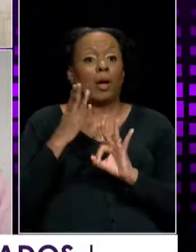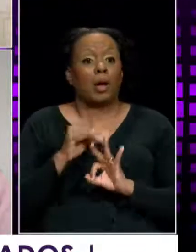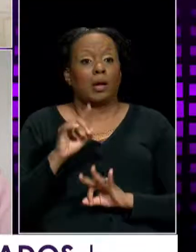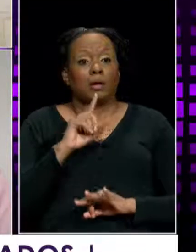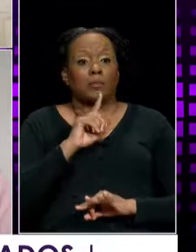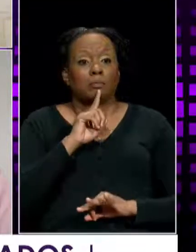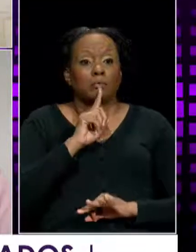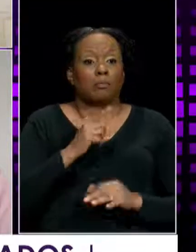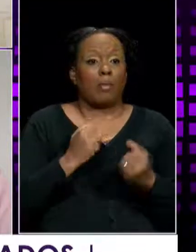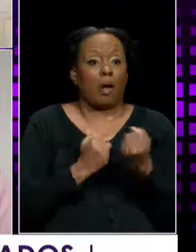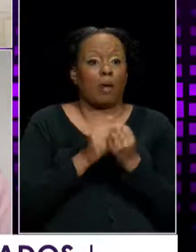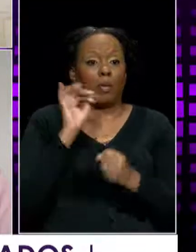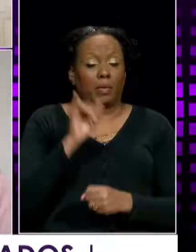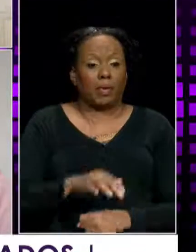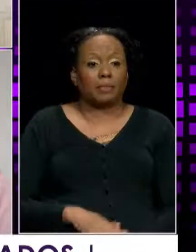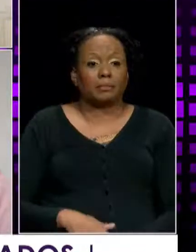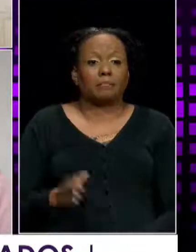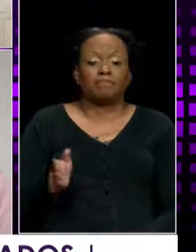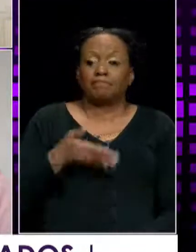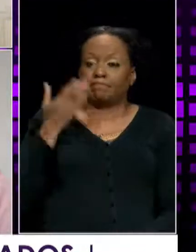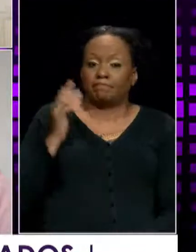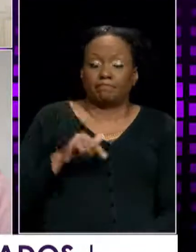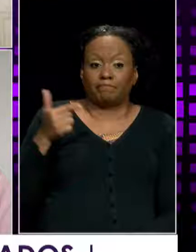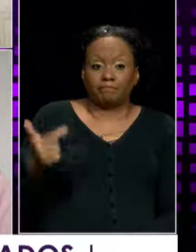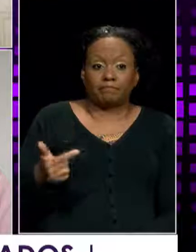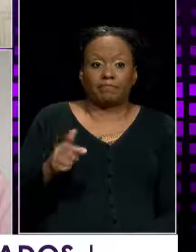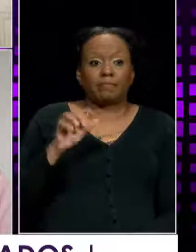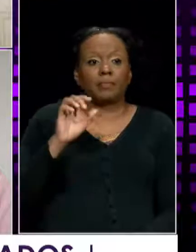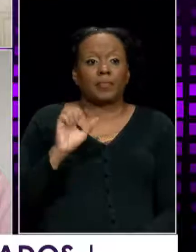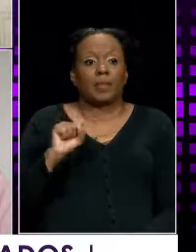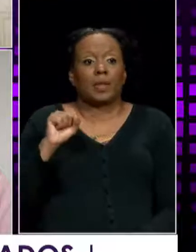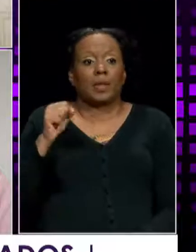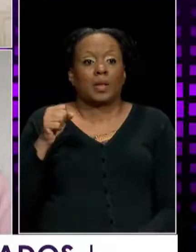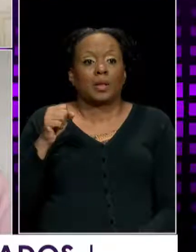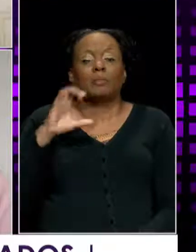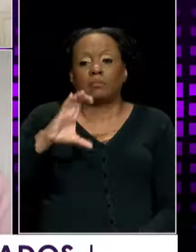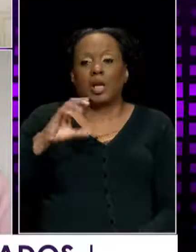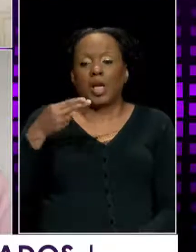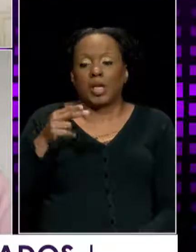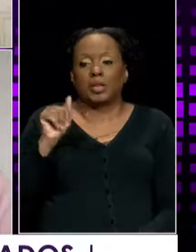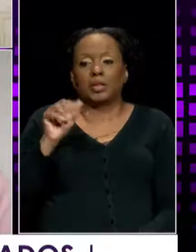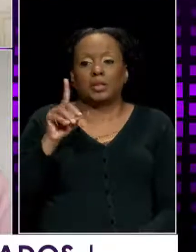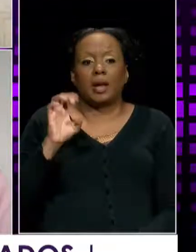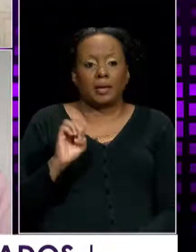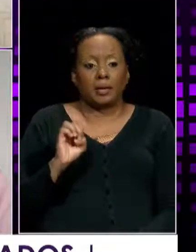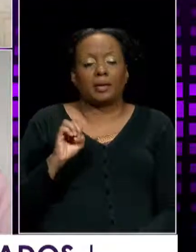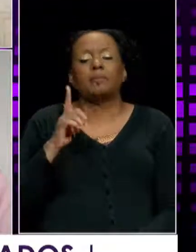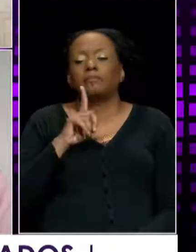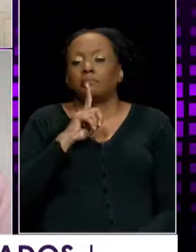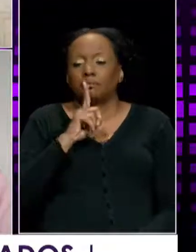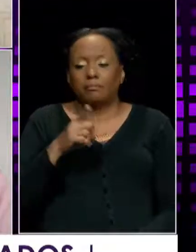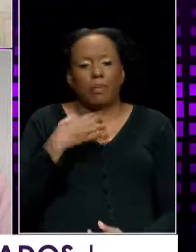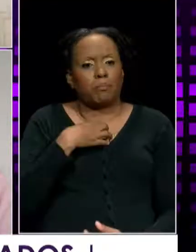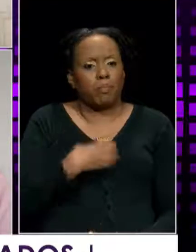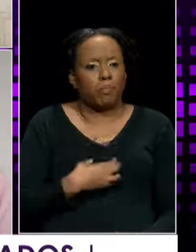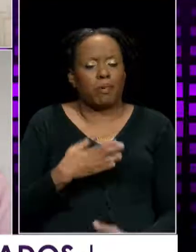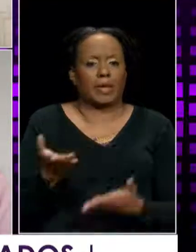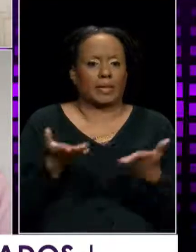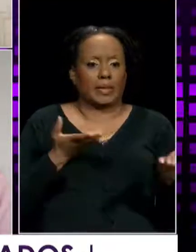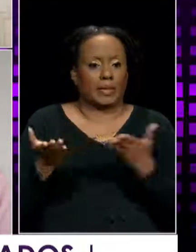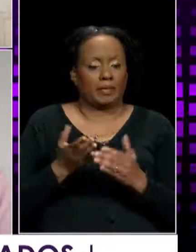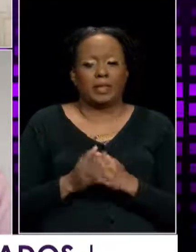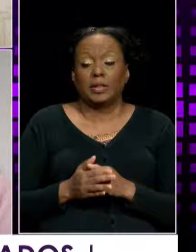that. Then we have Chade Smith, who's a Campus U ambassador, who has a passion for service. She sits as the